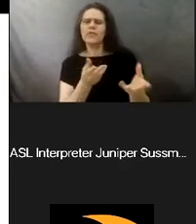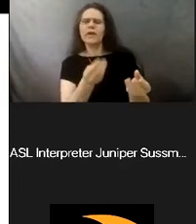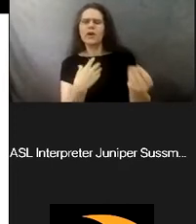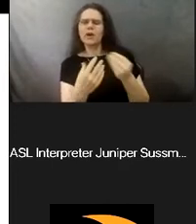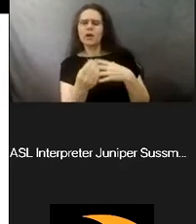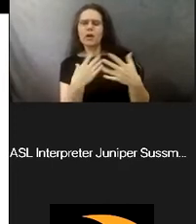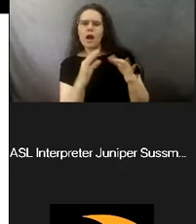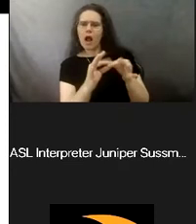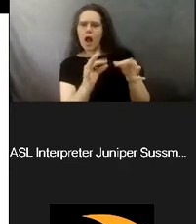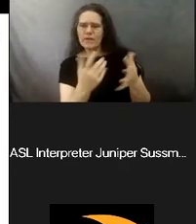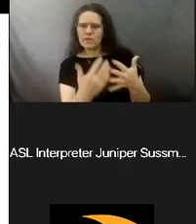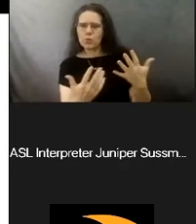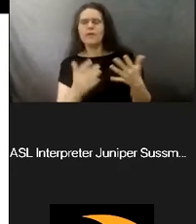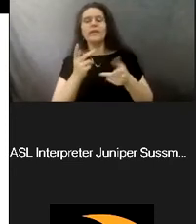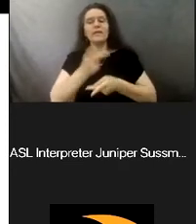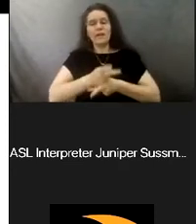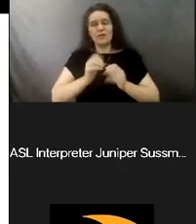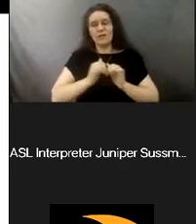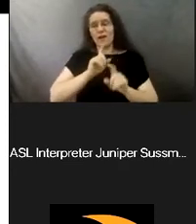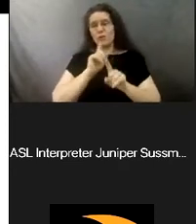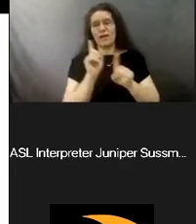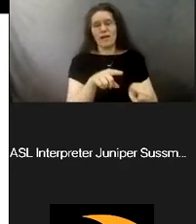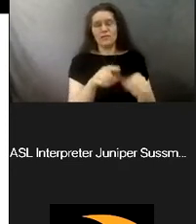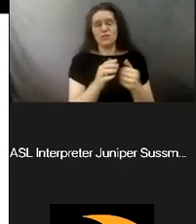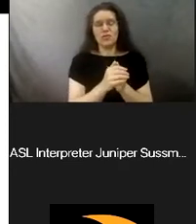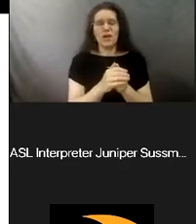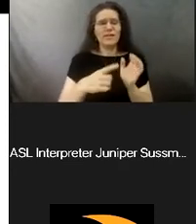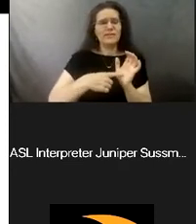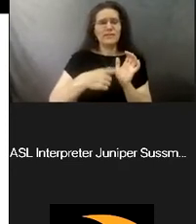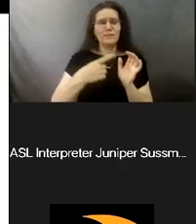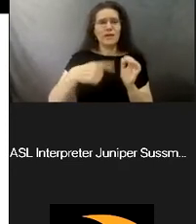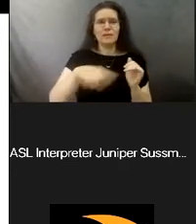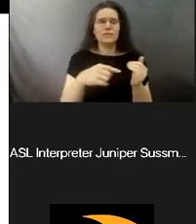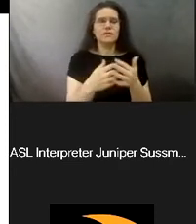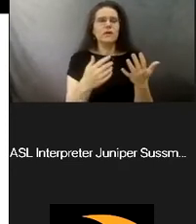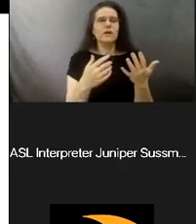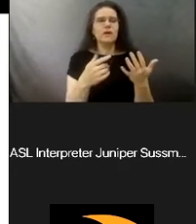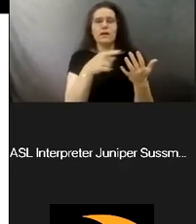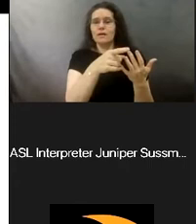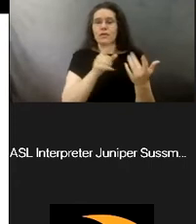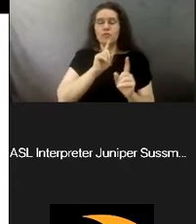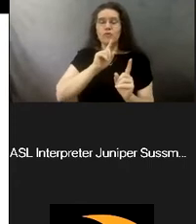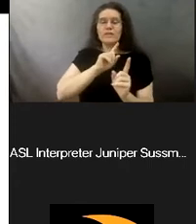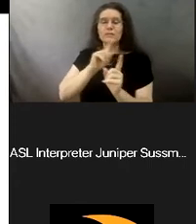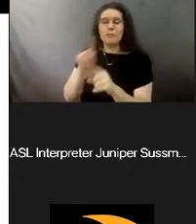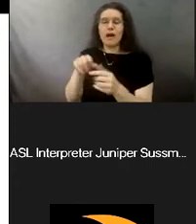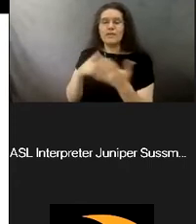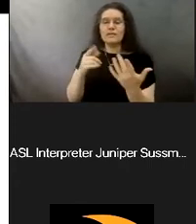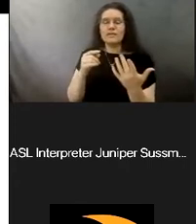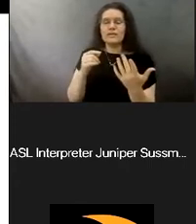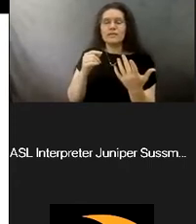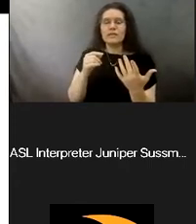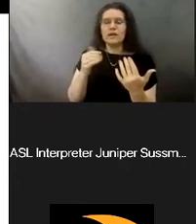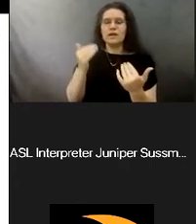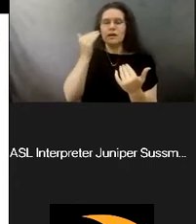and sometimes, and I know as a parent, it doesn't even have to do with anything with that we're talking about today, but sometimes it's like, well, why didn't I know that? I should have known that.